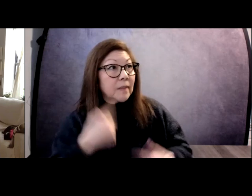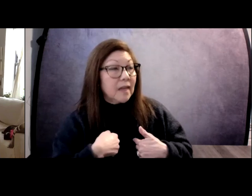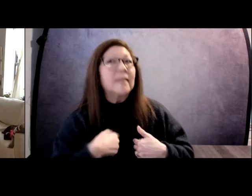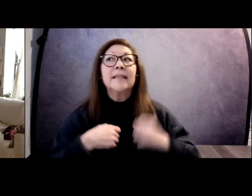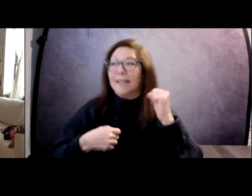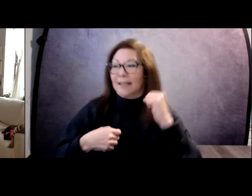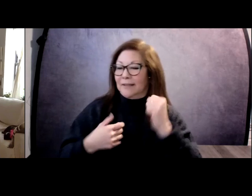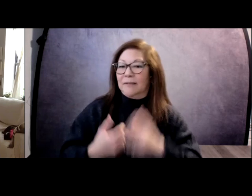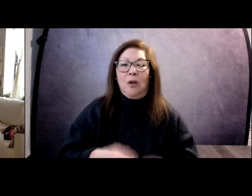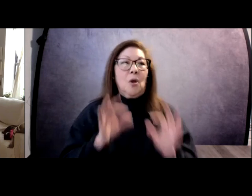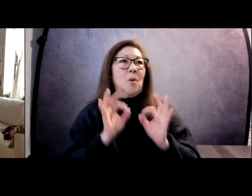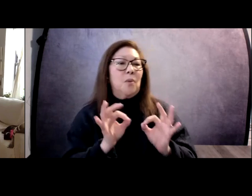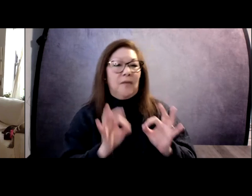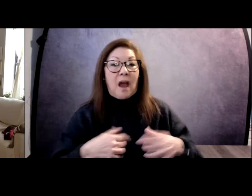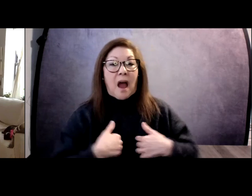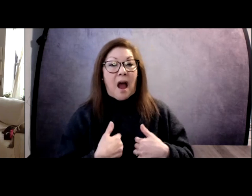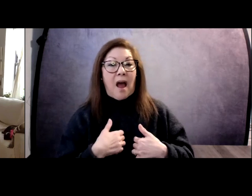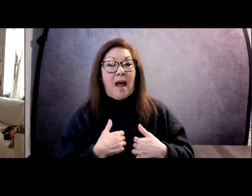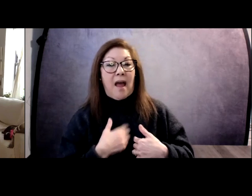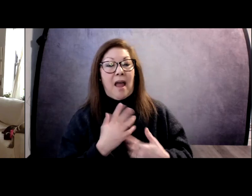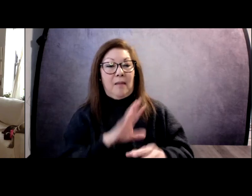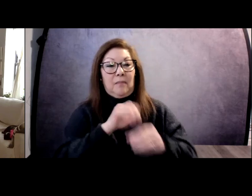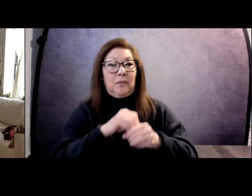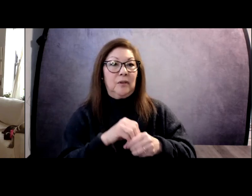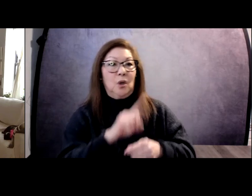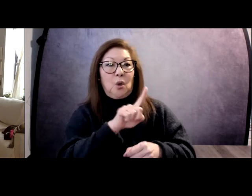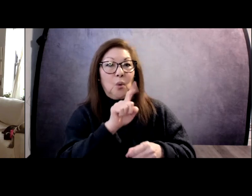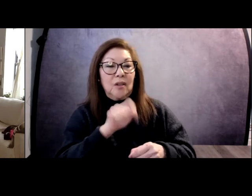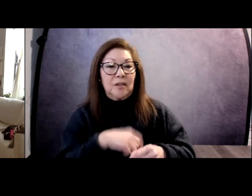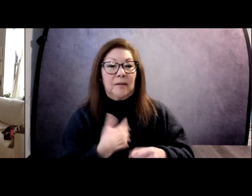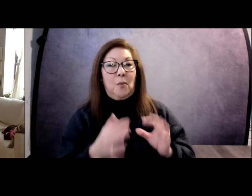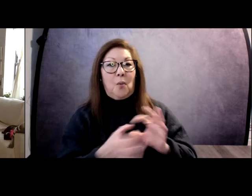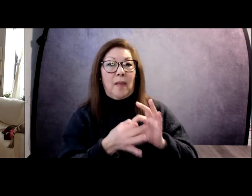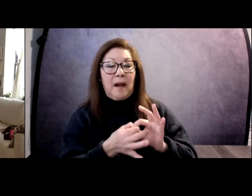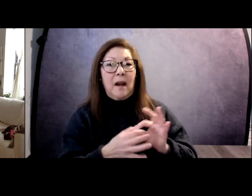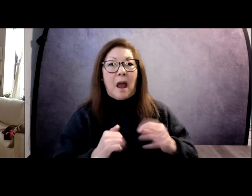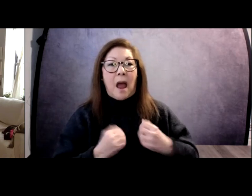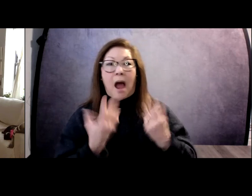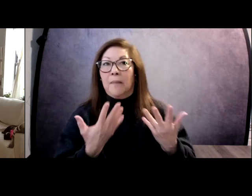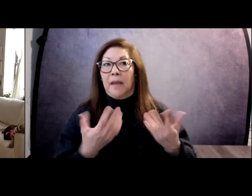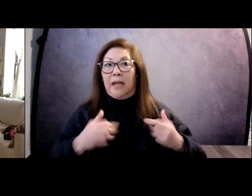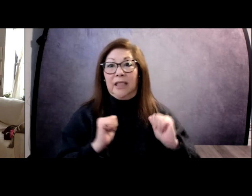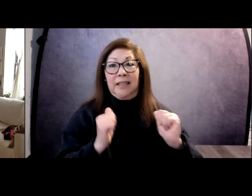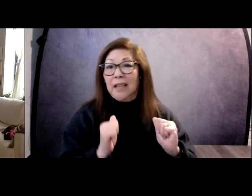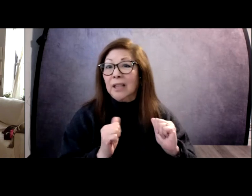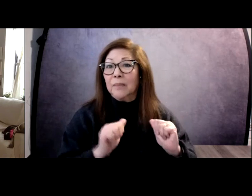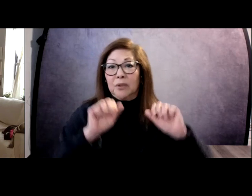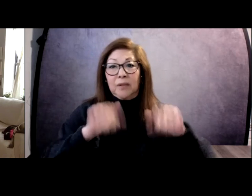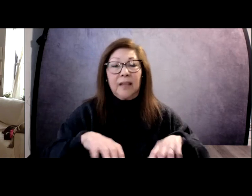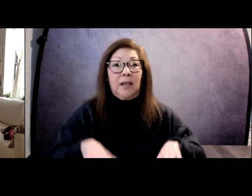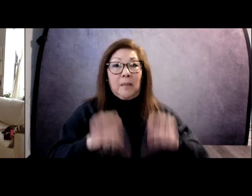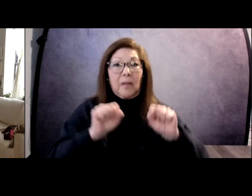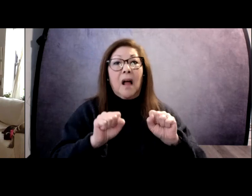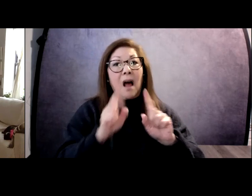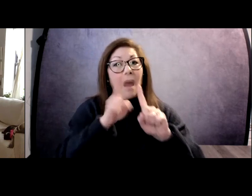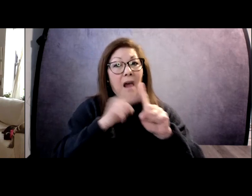Okay, perfect. Yeah, so I had a quick question about like how many attempts you can take to apply to the fellowship.